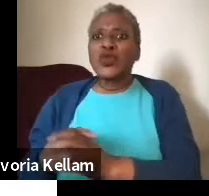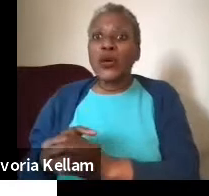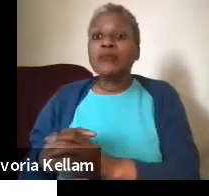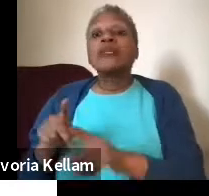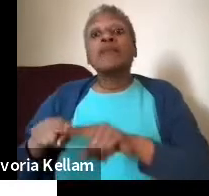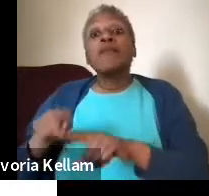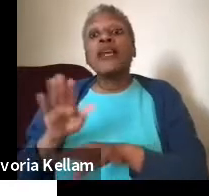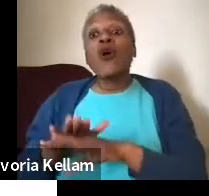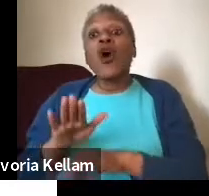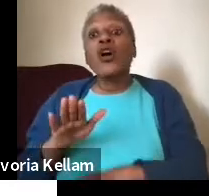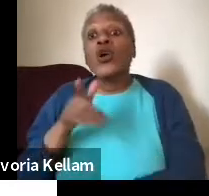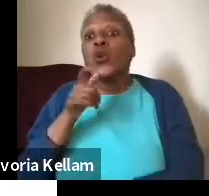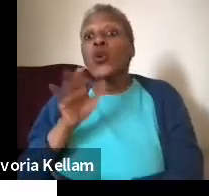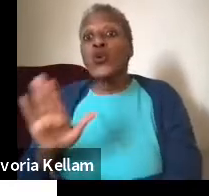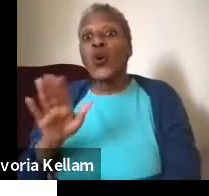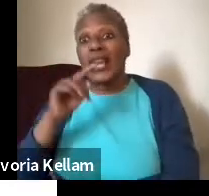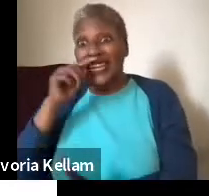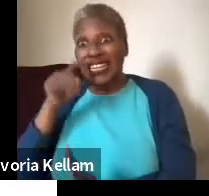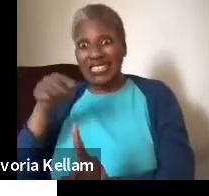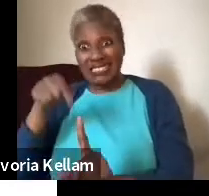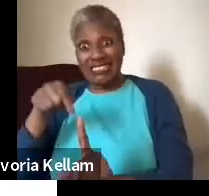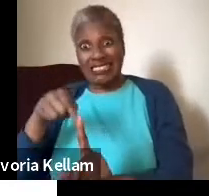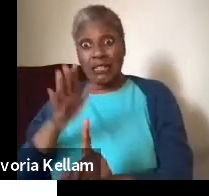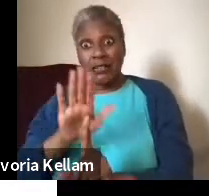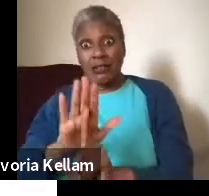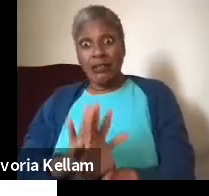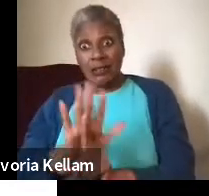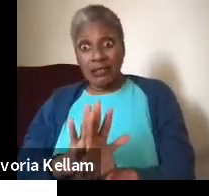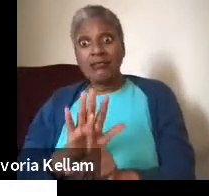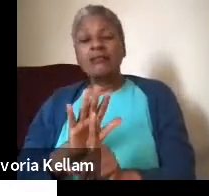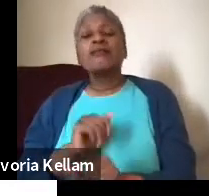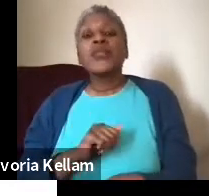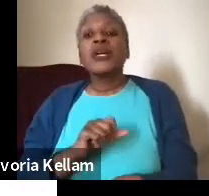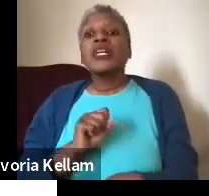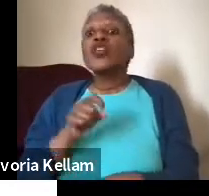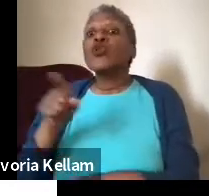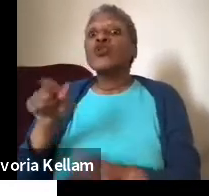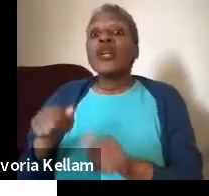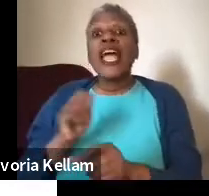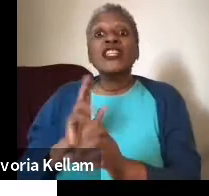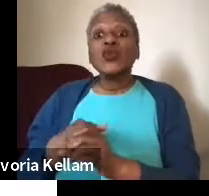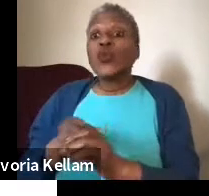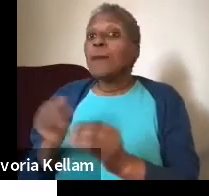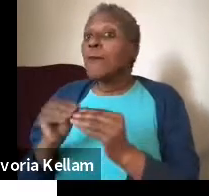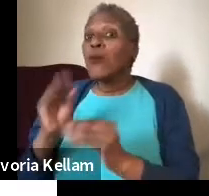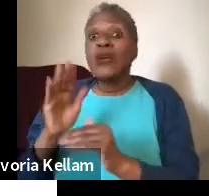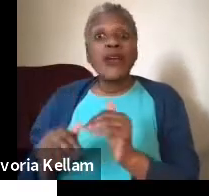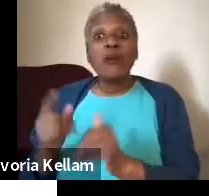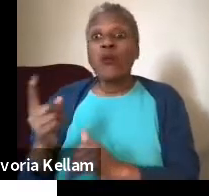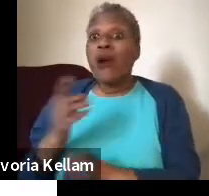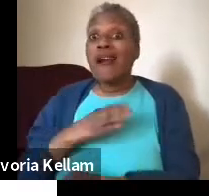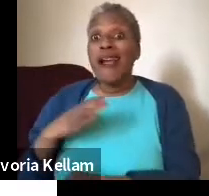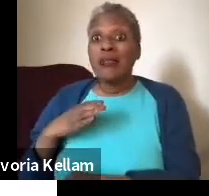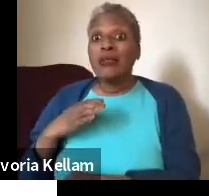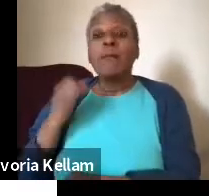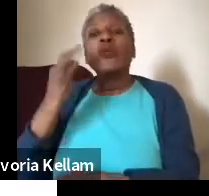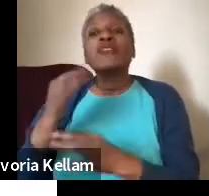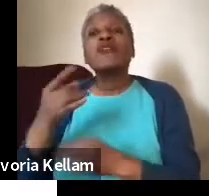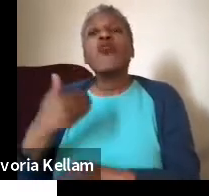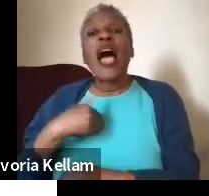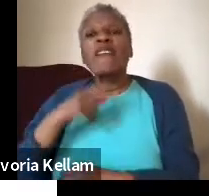to be more eligible for more than 1 council for each student. If a student has an IEP